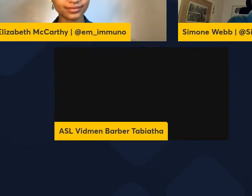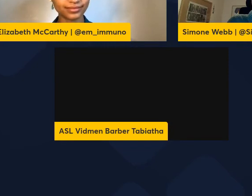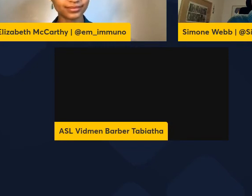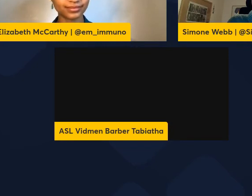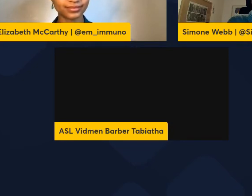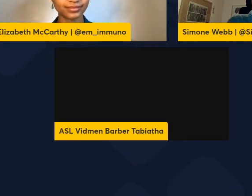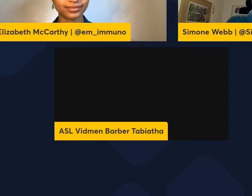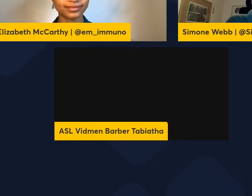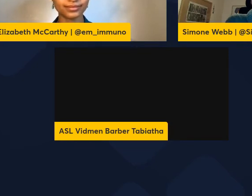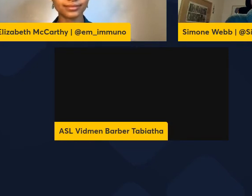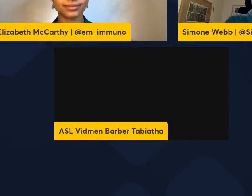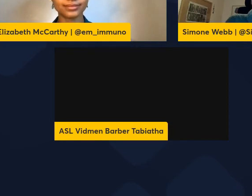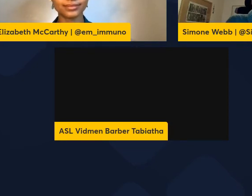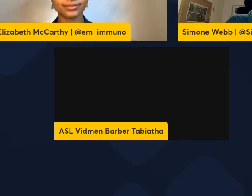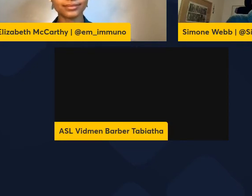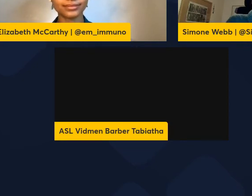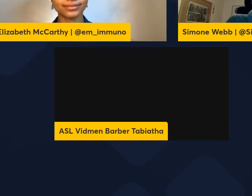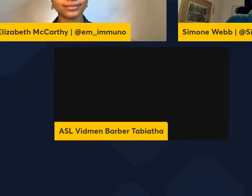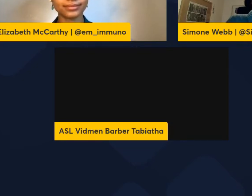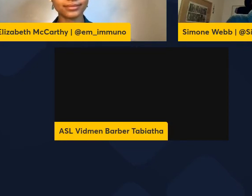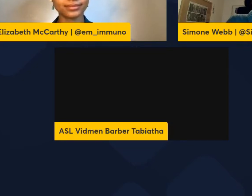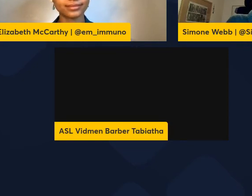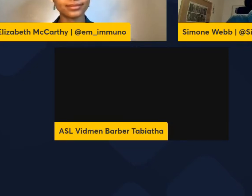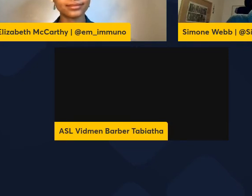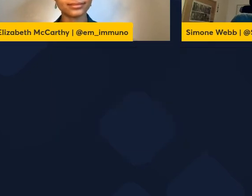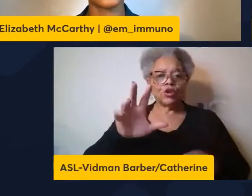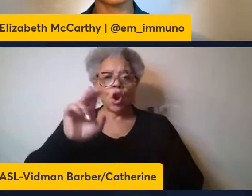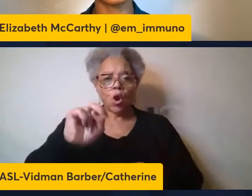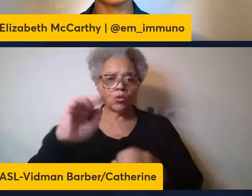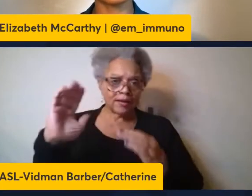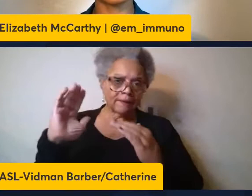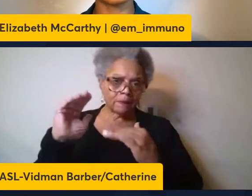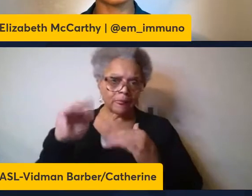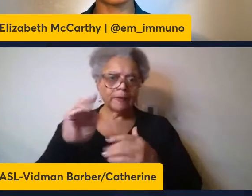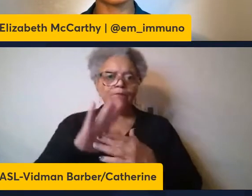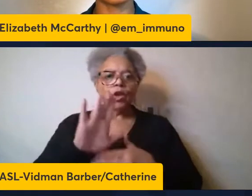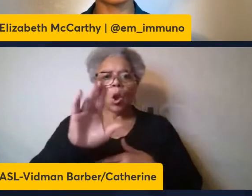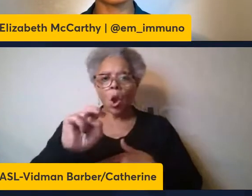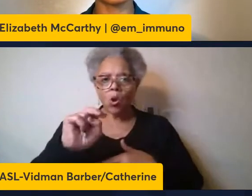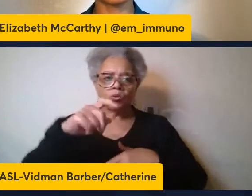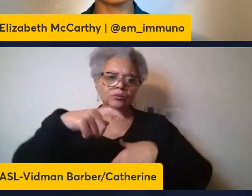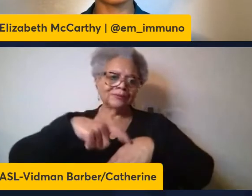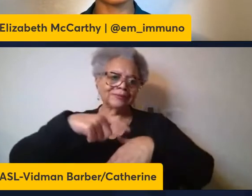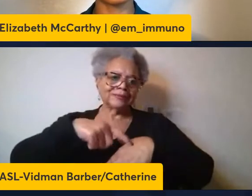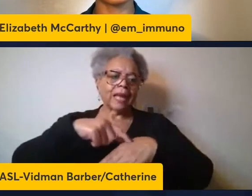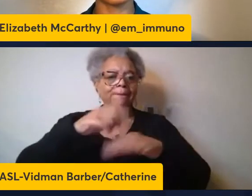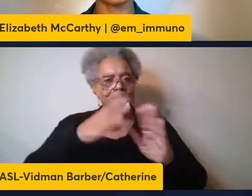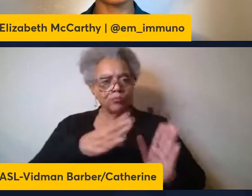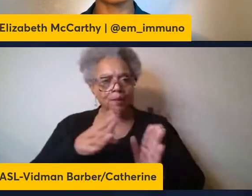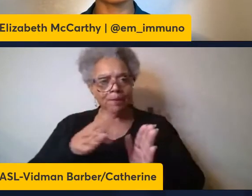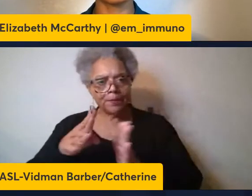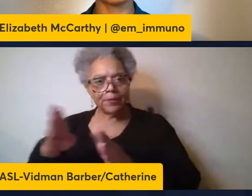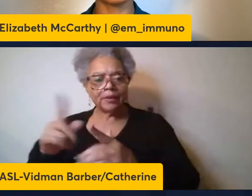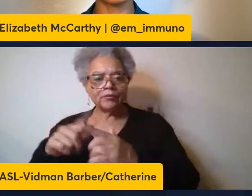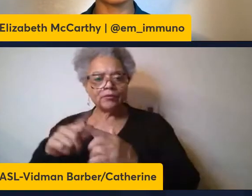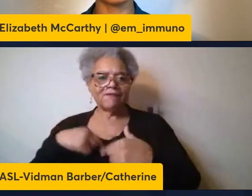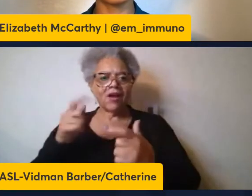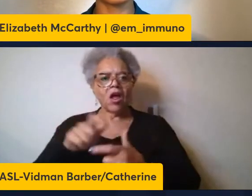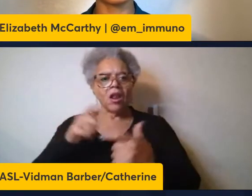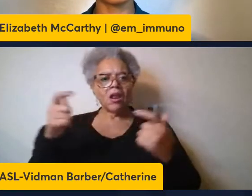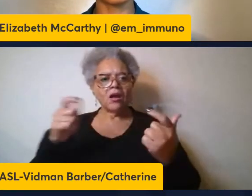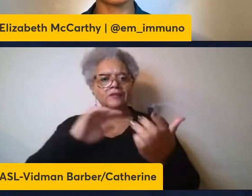like, both in terms of managing your own expectations and your own time, be prepared to have a large amount of